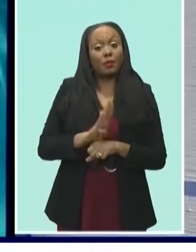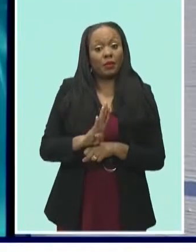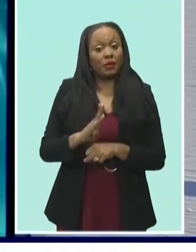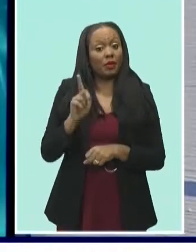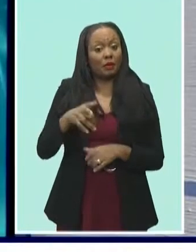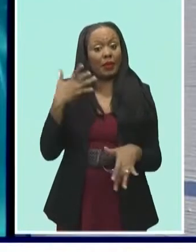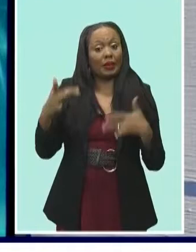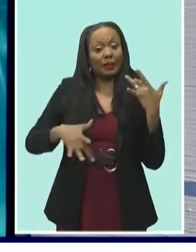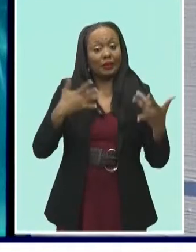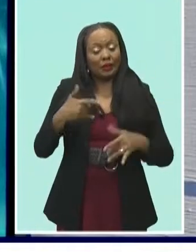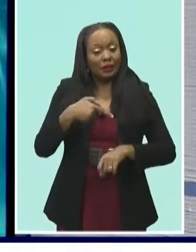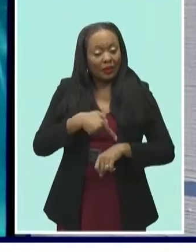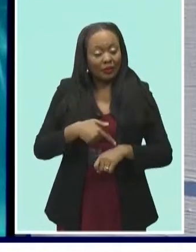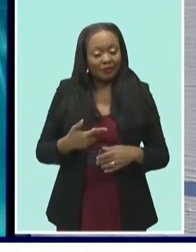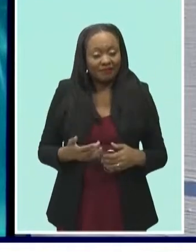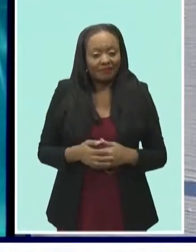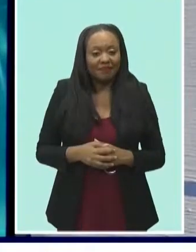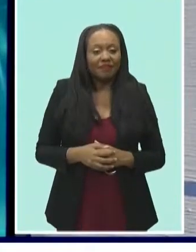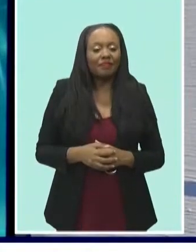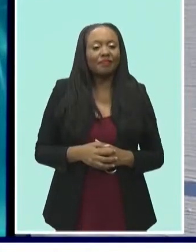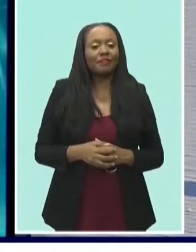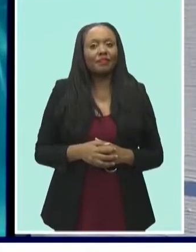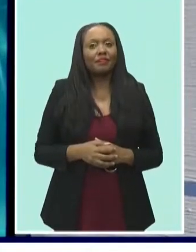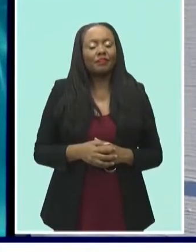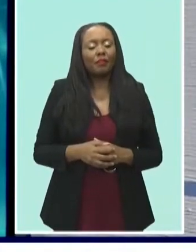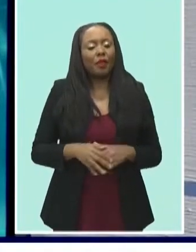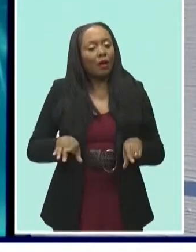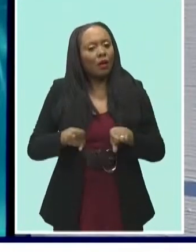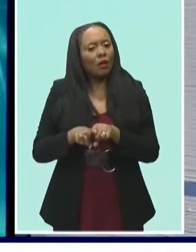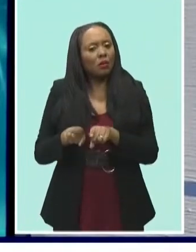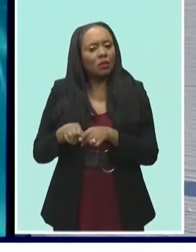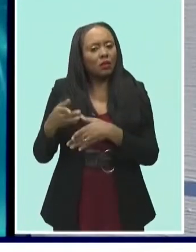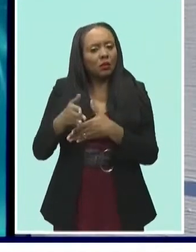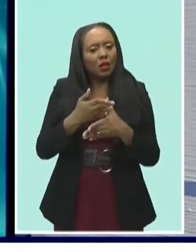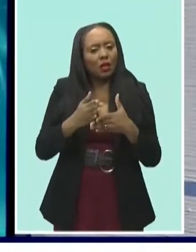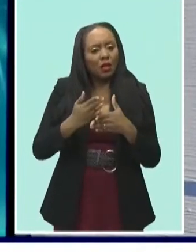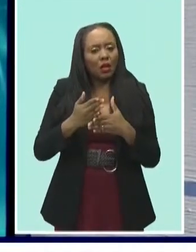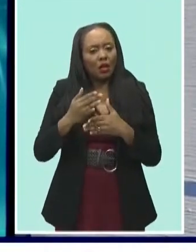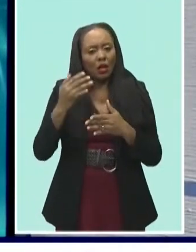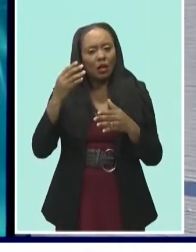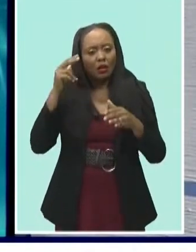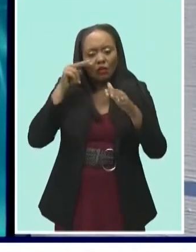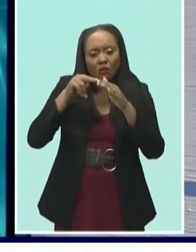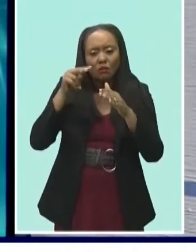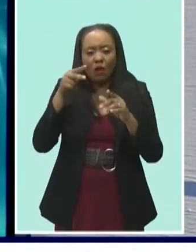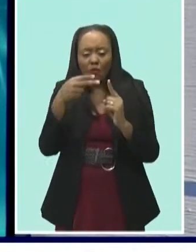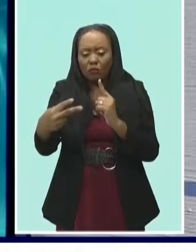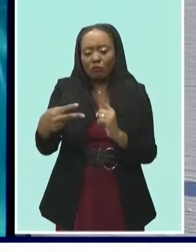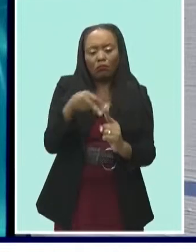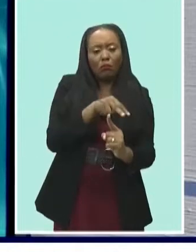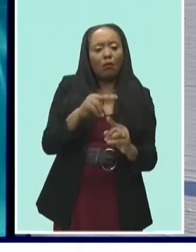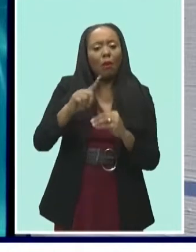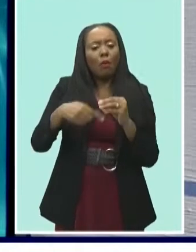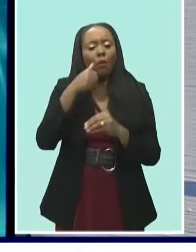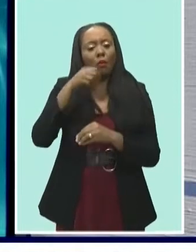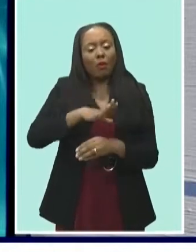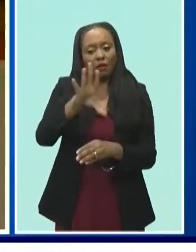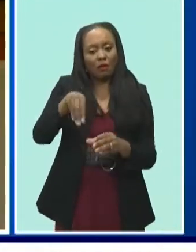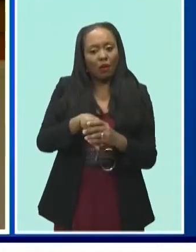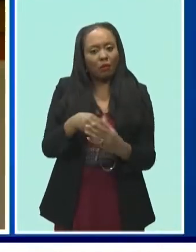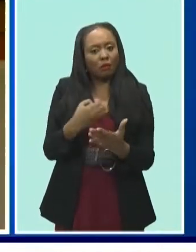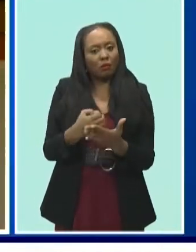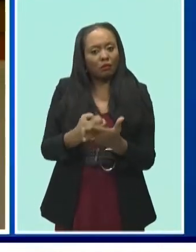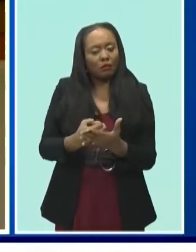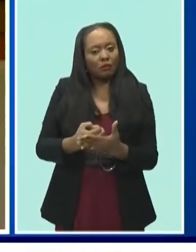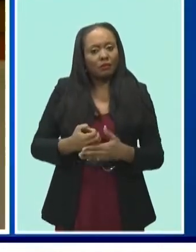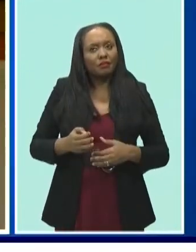time. And Dr. Tissar also shared her views as it relates to more women pursuing careers in economics. Given how